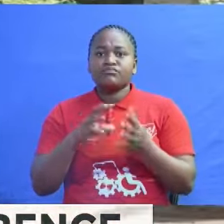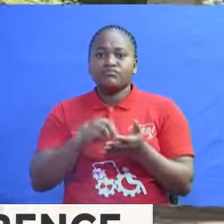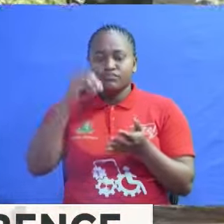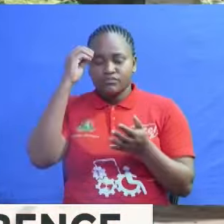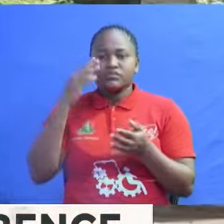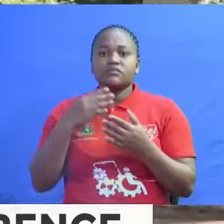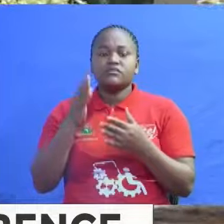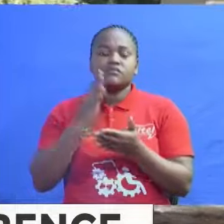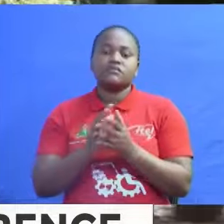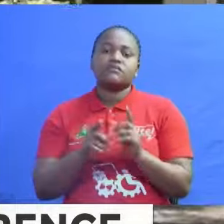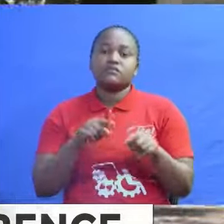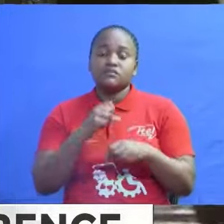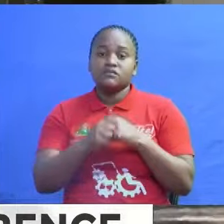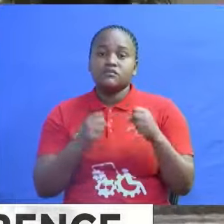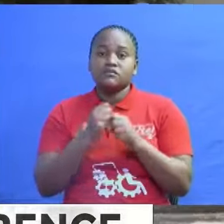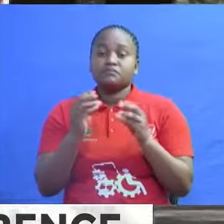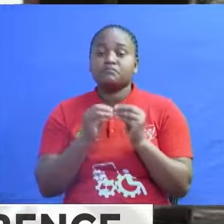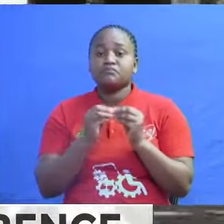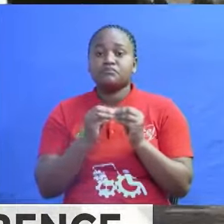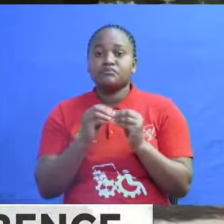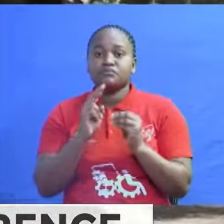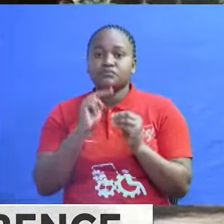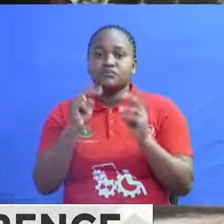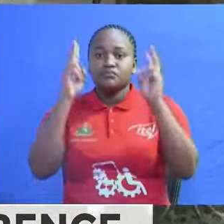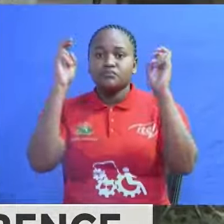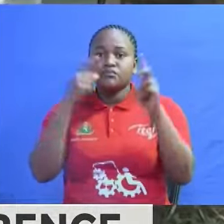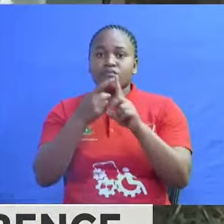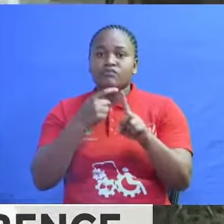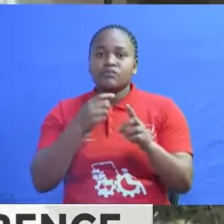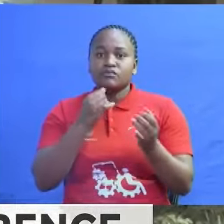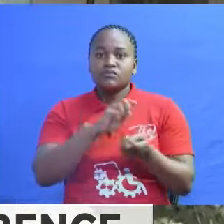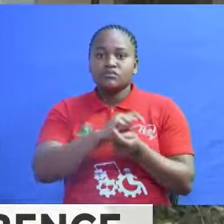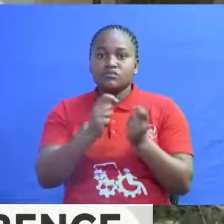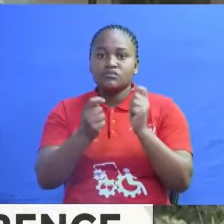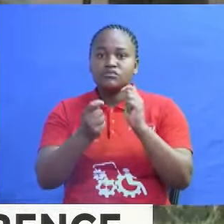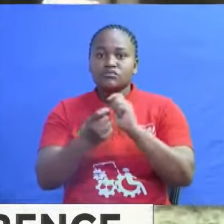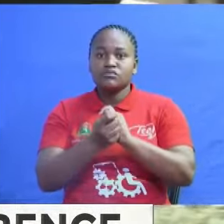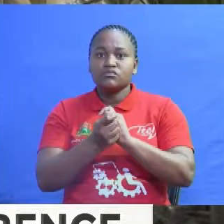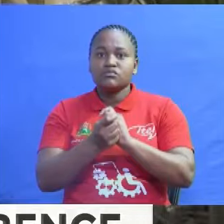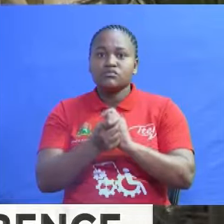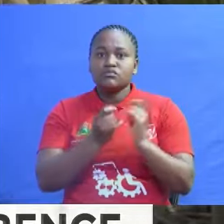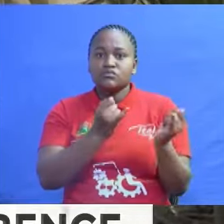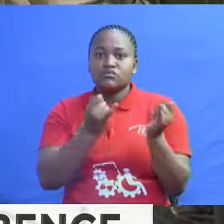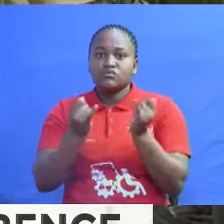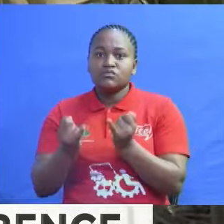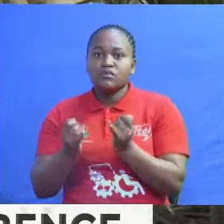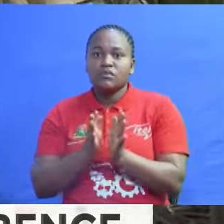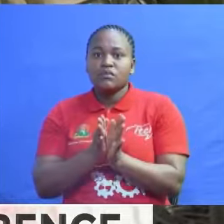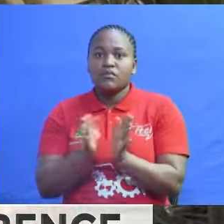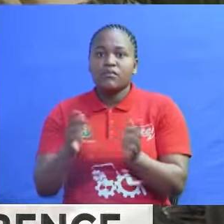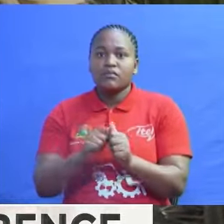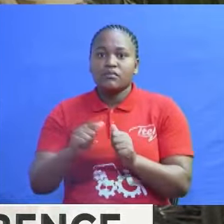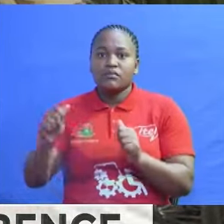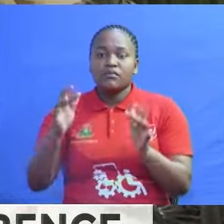automatically. This year's conference is themed From Recovery to Resilience, Innovations in Open Distance